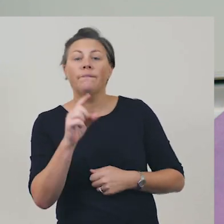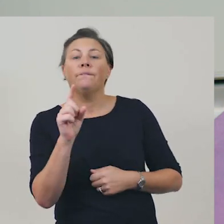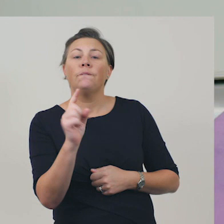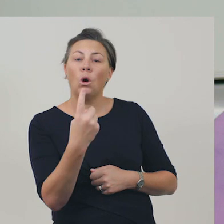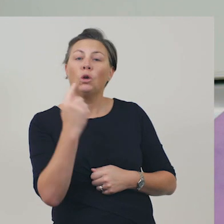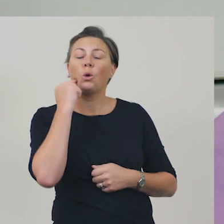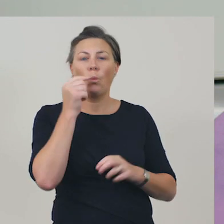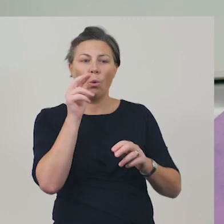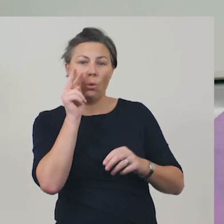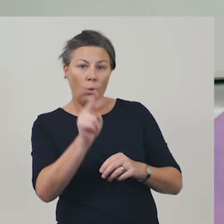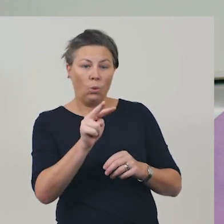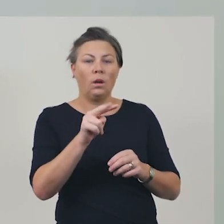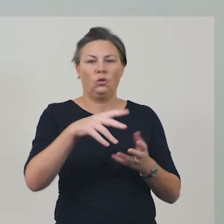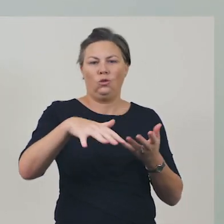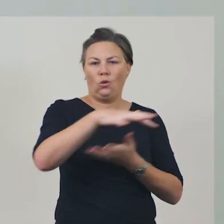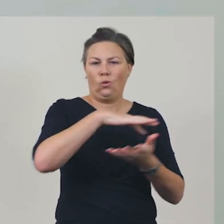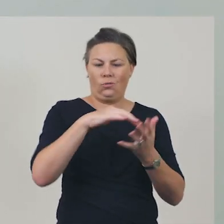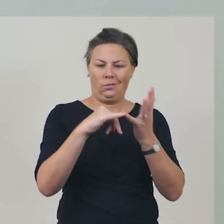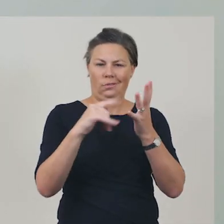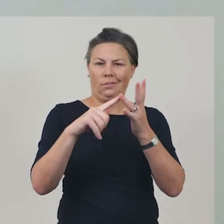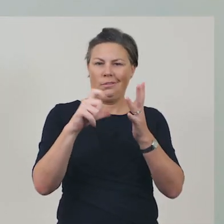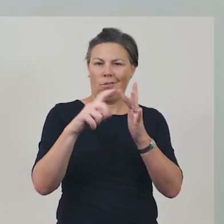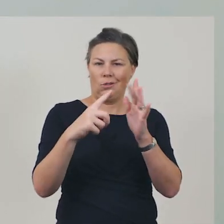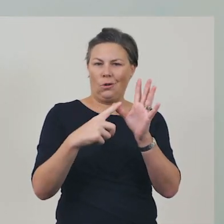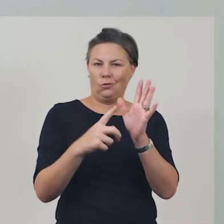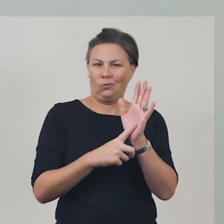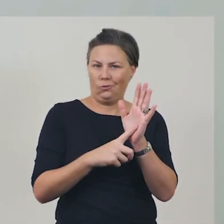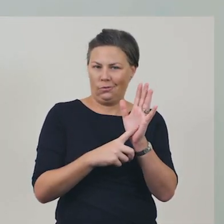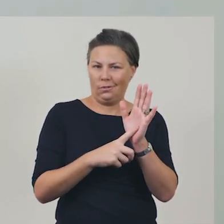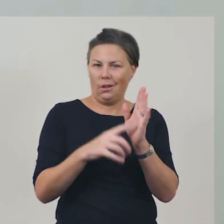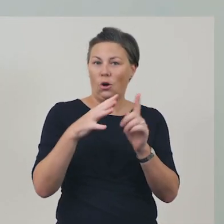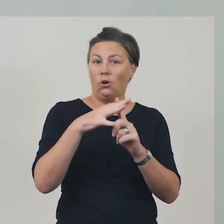How about the social context? Do you remember what the social context is?